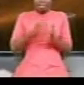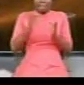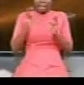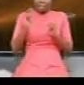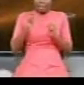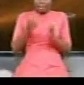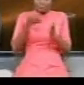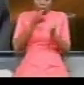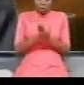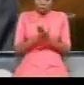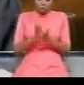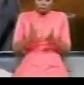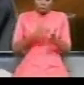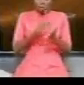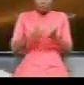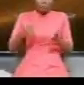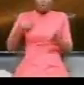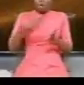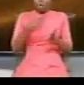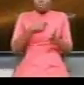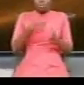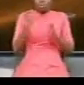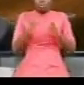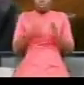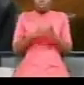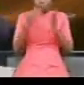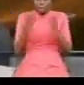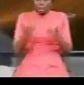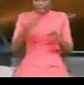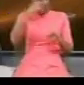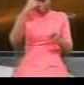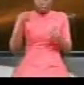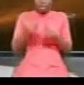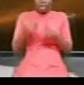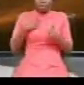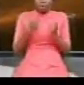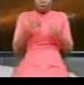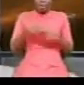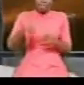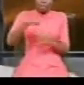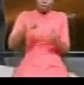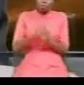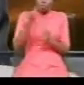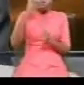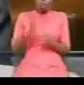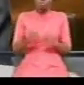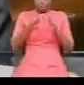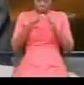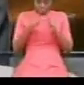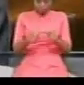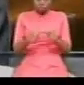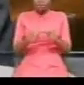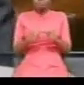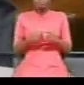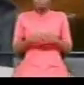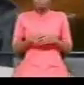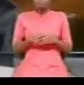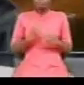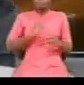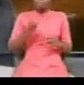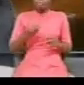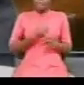attention correction, we do it promptly. Because as we come into fellowship with God regularly and consistently,